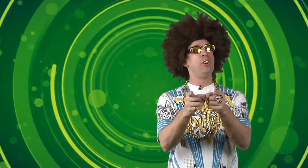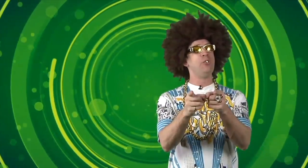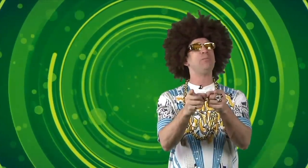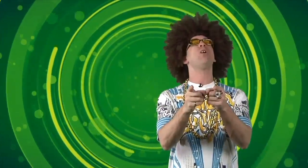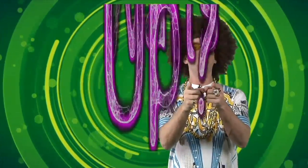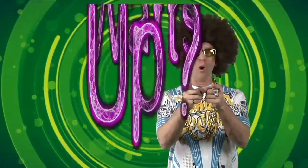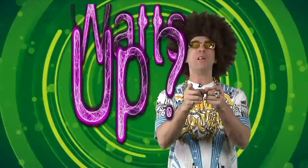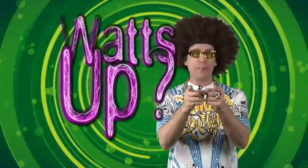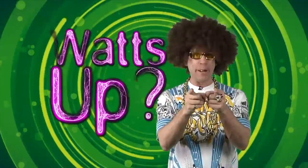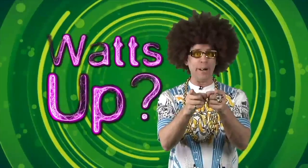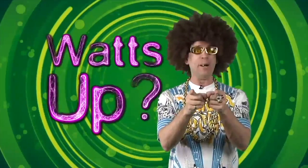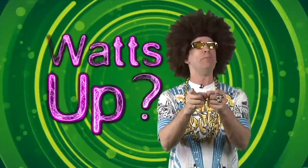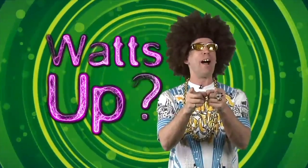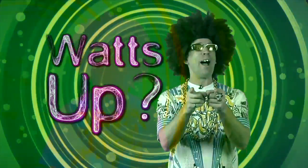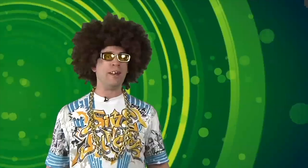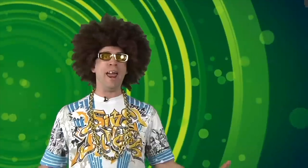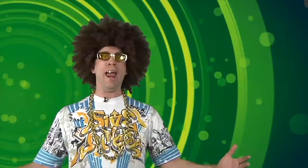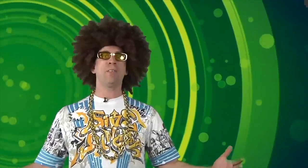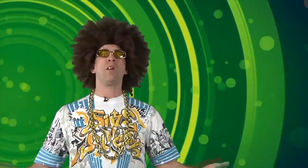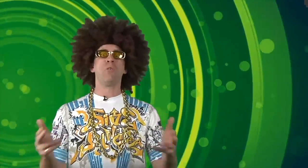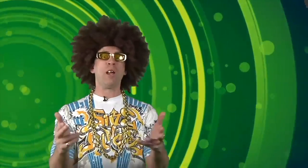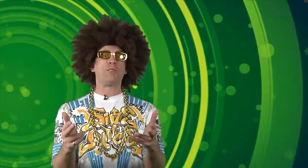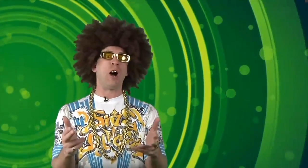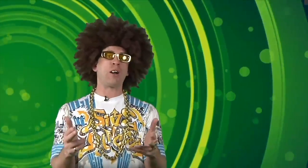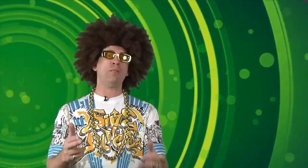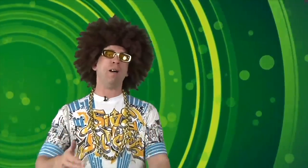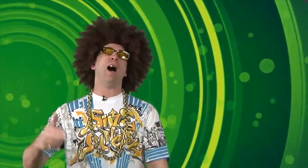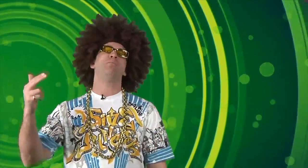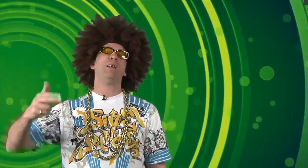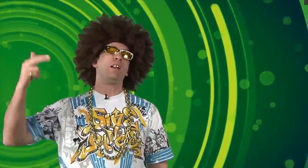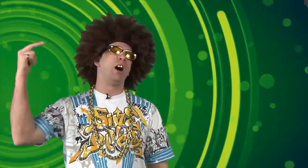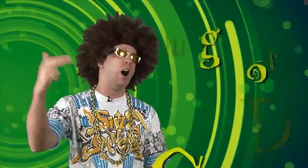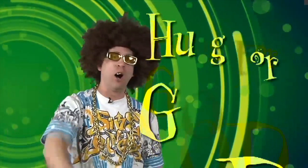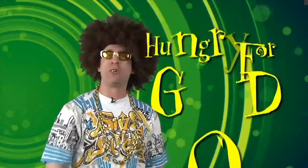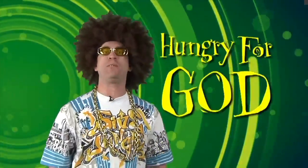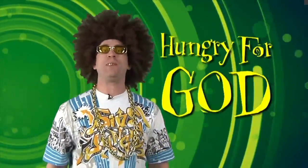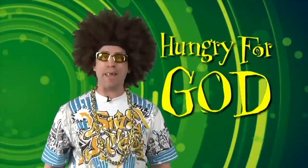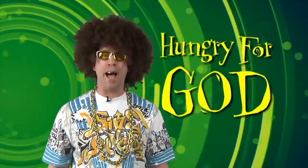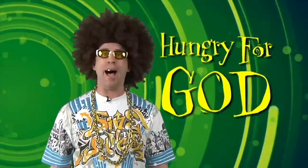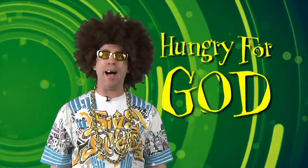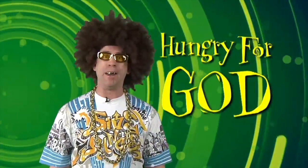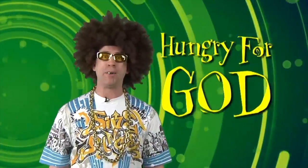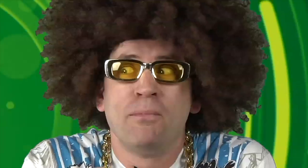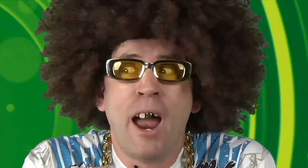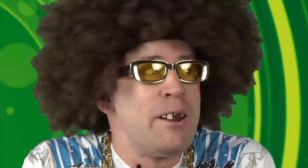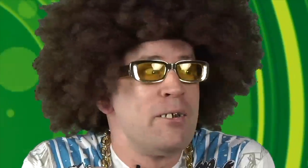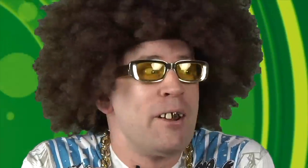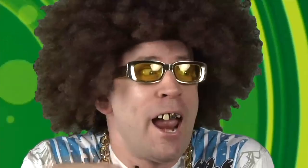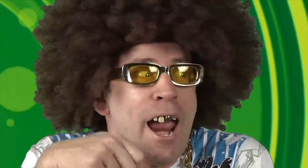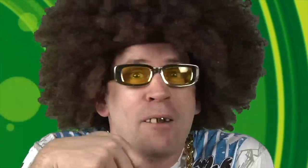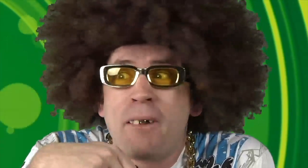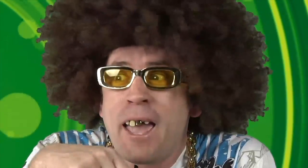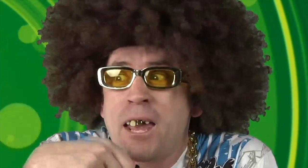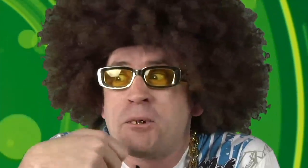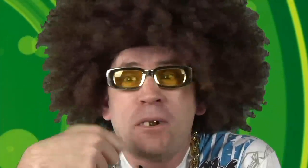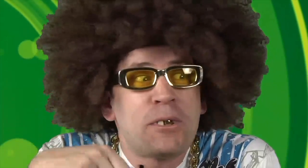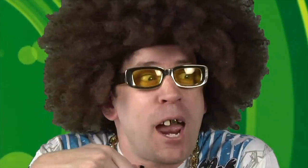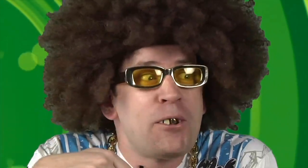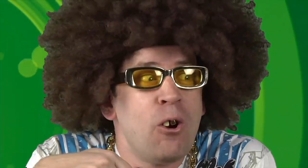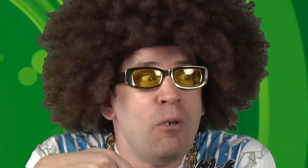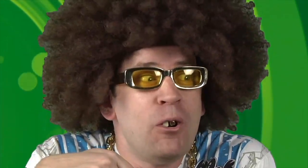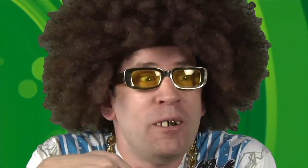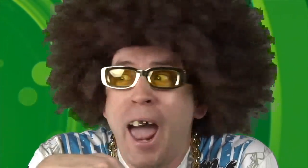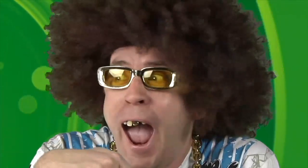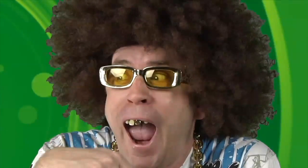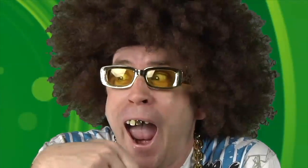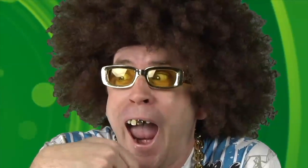tell you what's up. Today, we are talking about being hungry for God. Hey, anybody got some